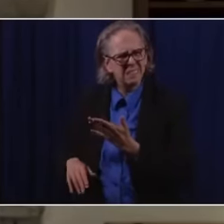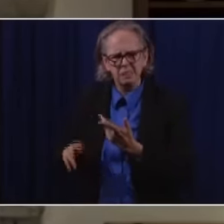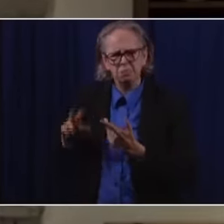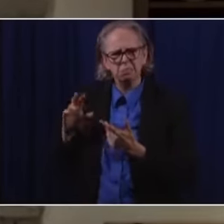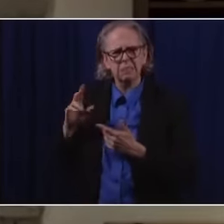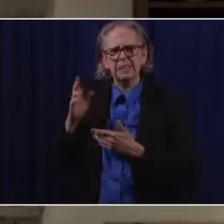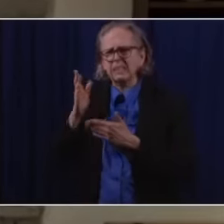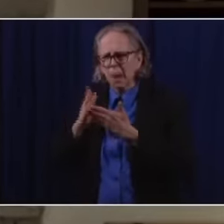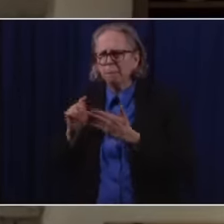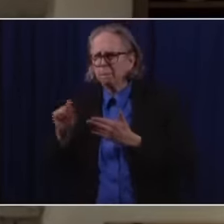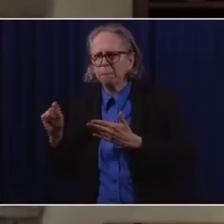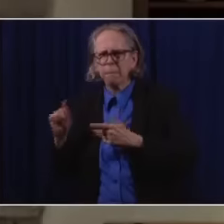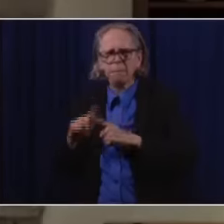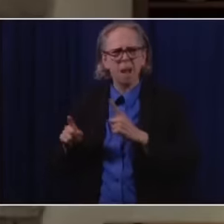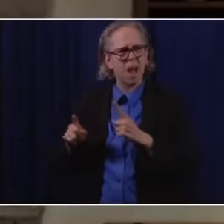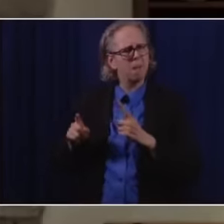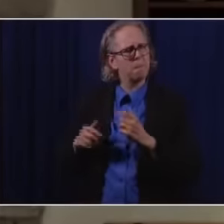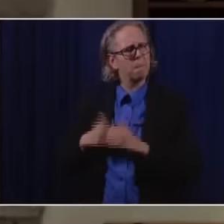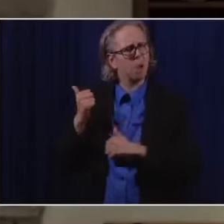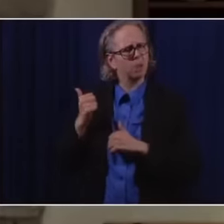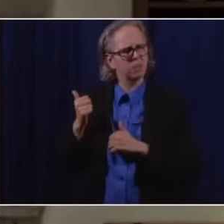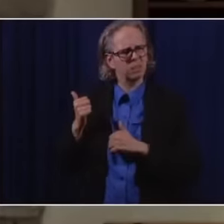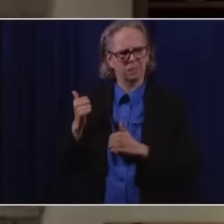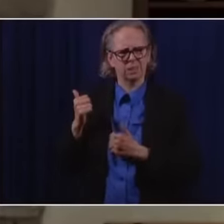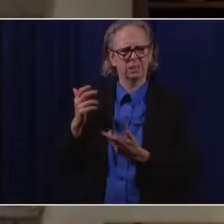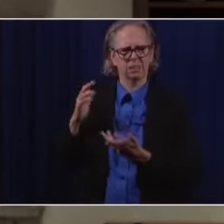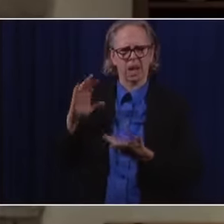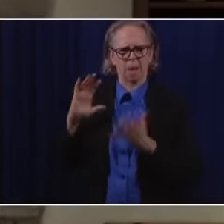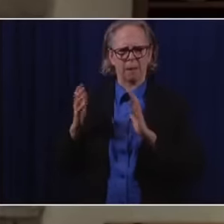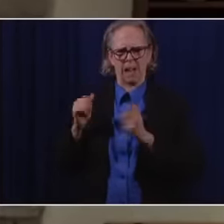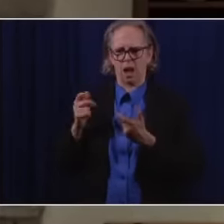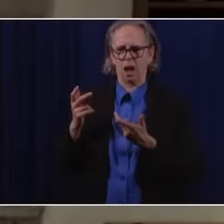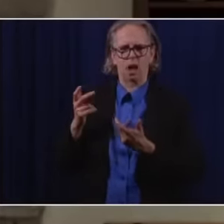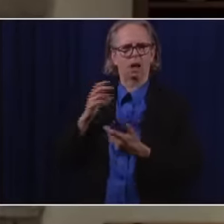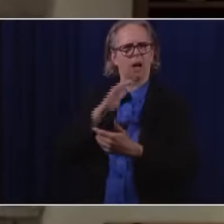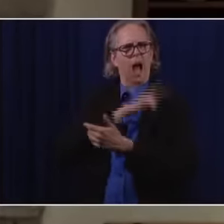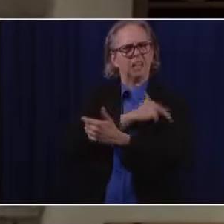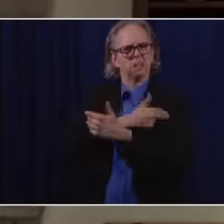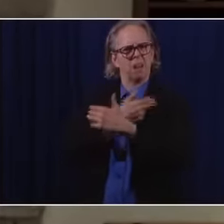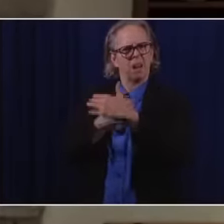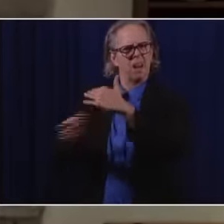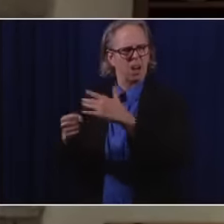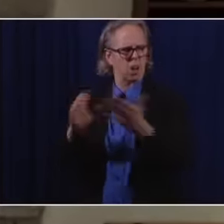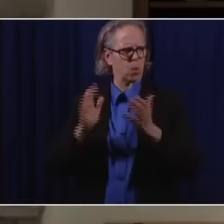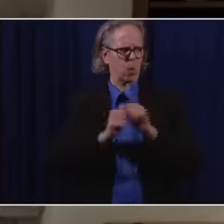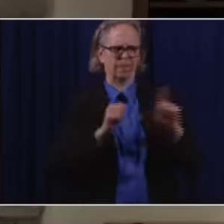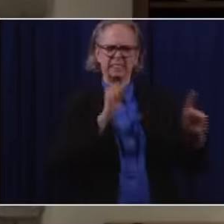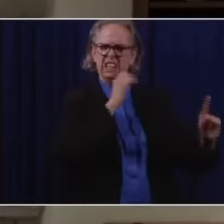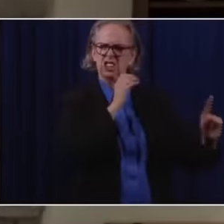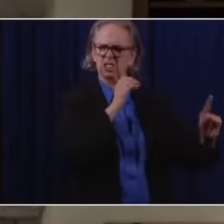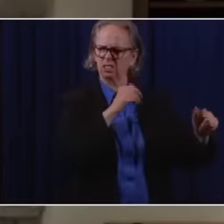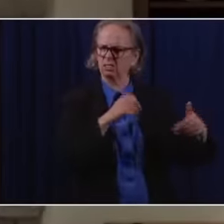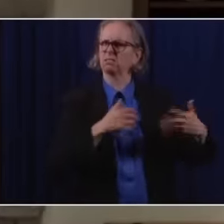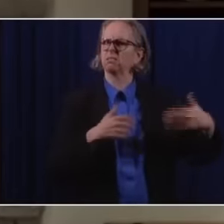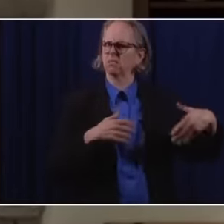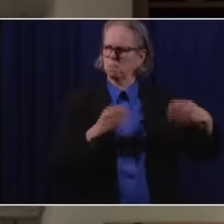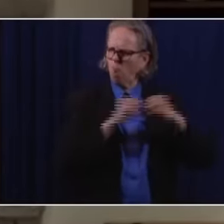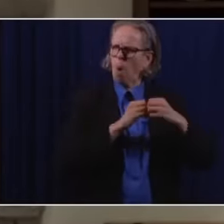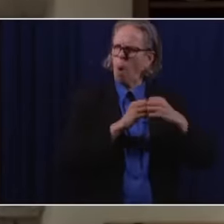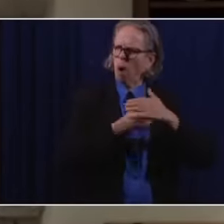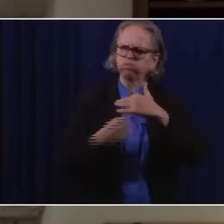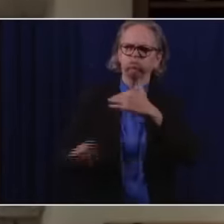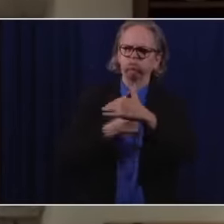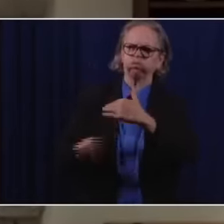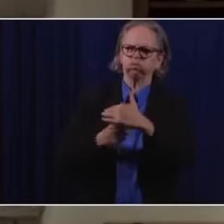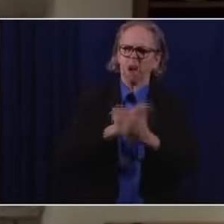fewer people end up in a hospital, a younger group. So the age group is certainly going up, and it's worrisome.